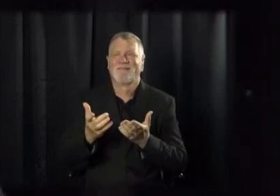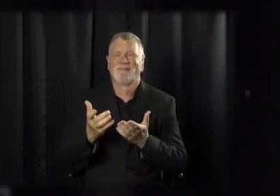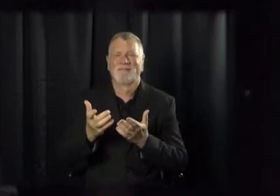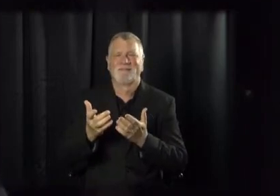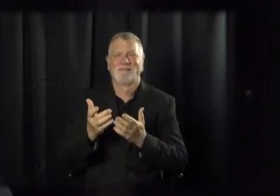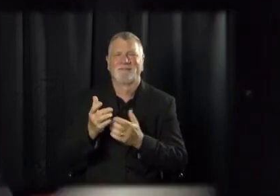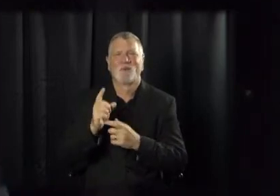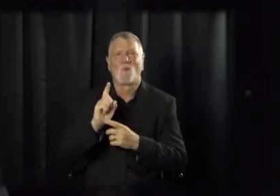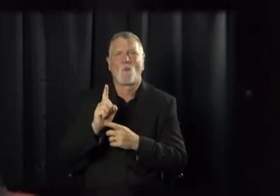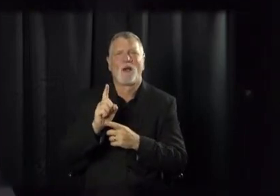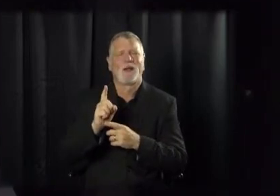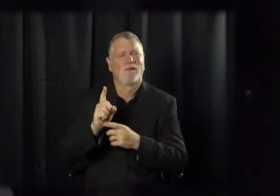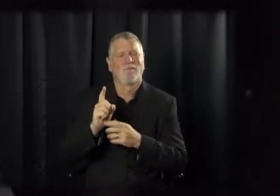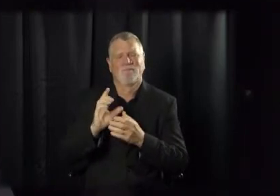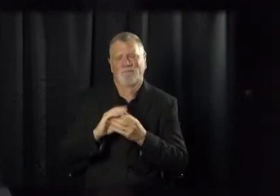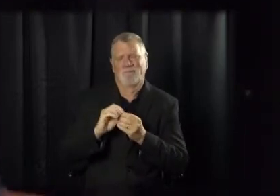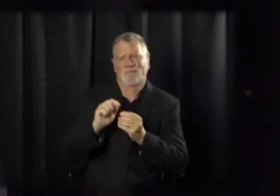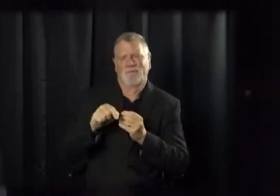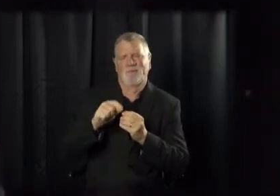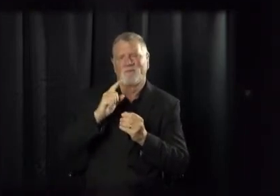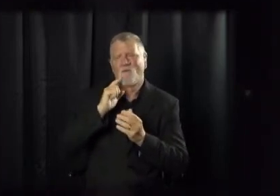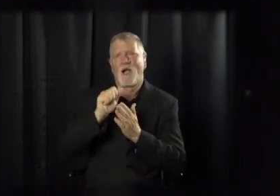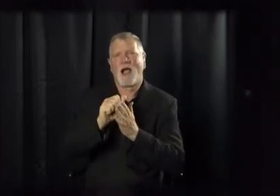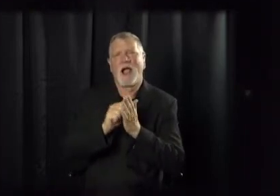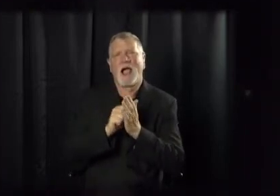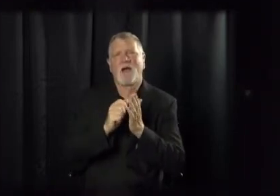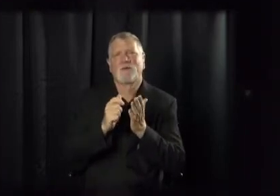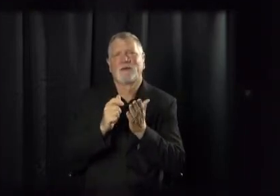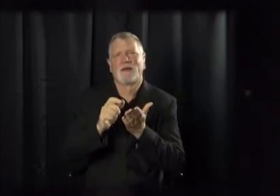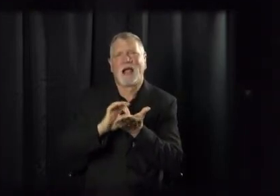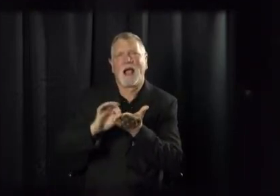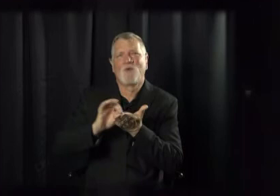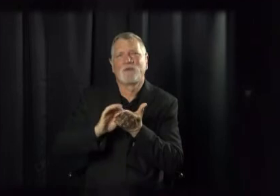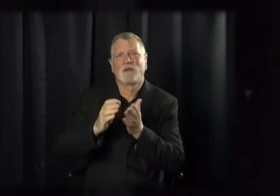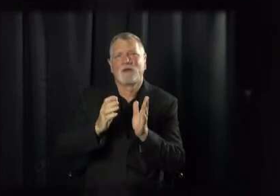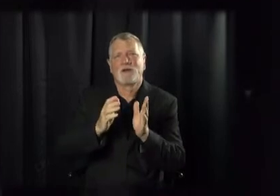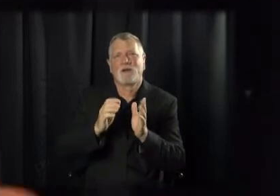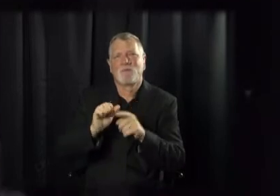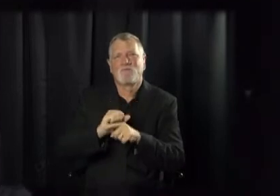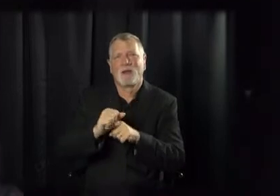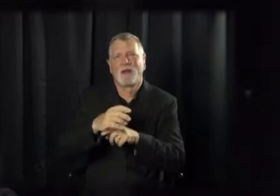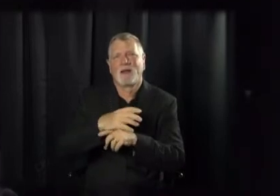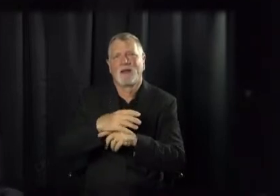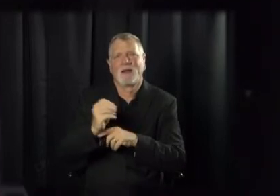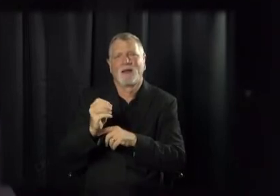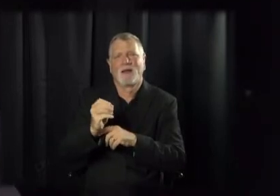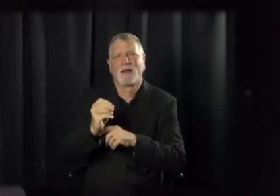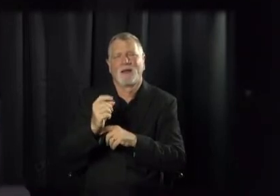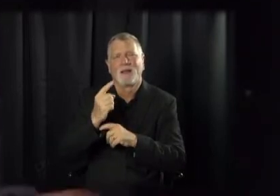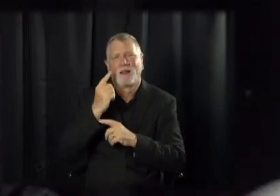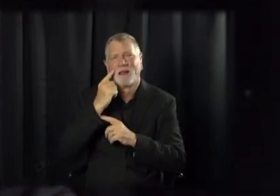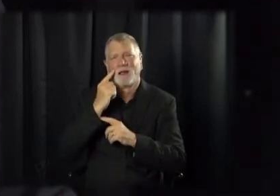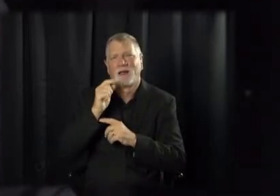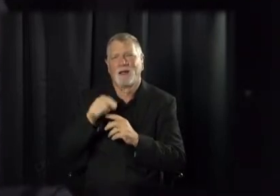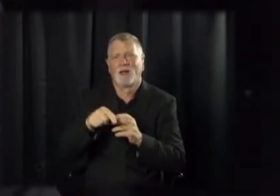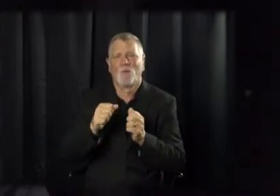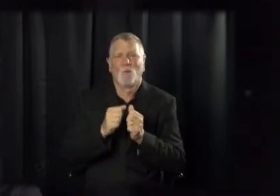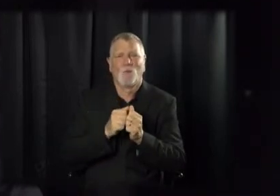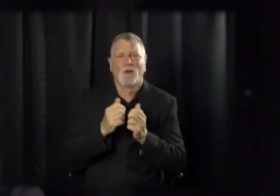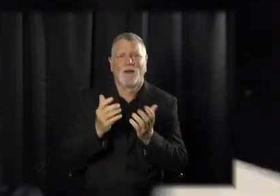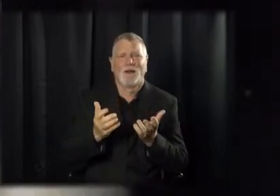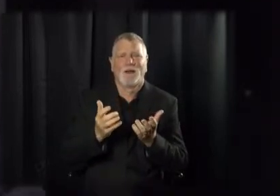the one dealing with accounting practices and even the one dealing